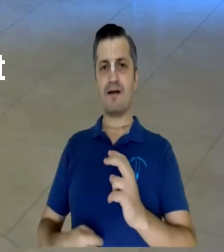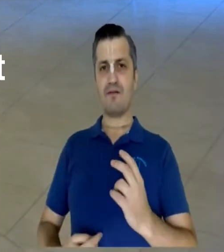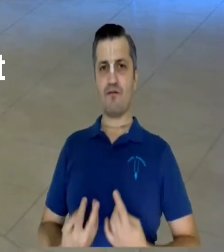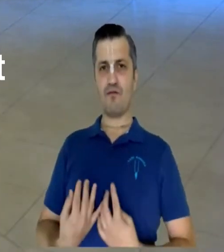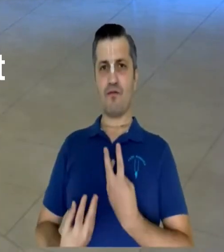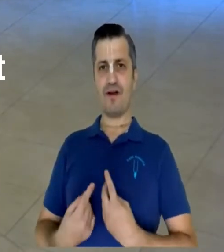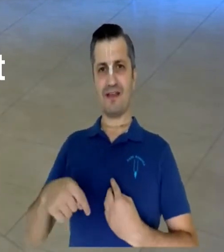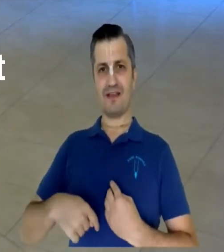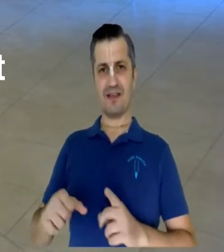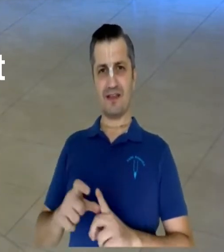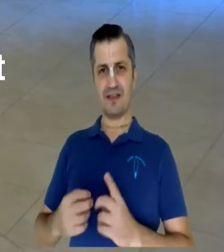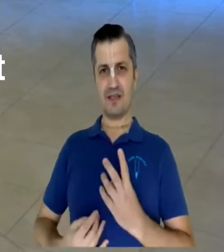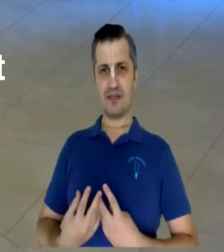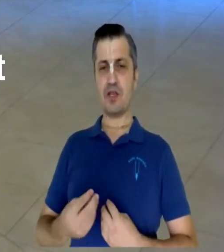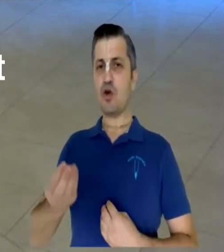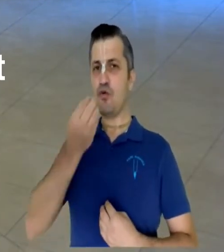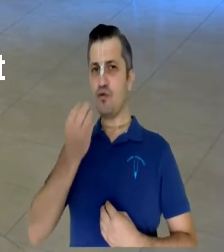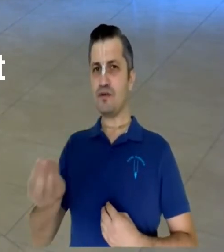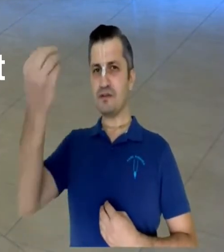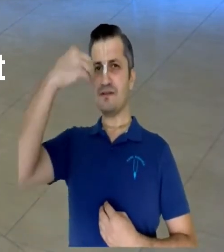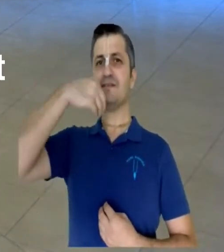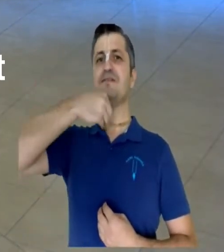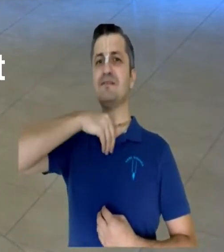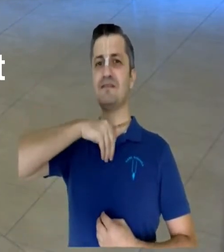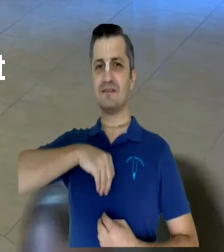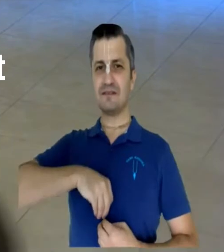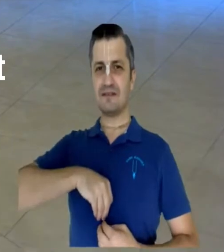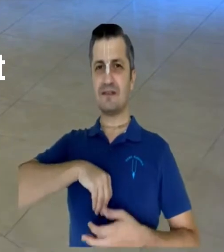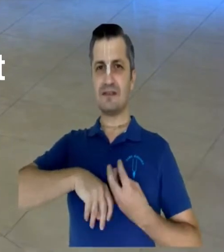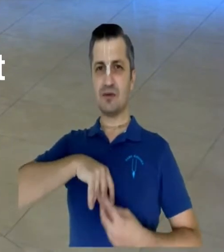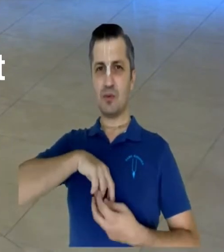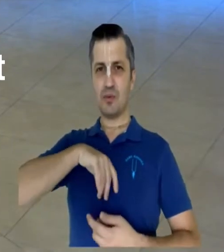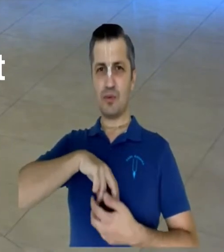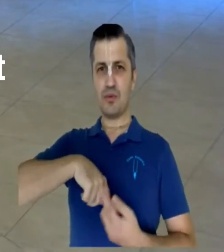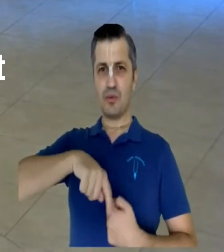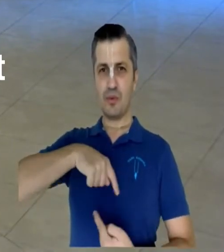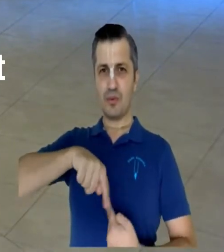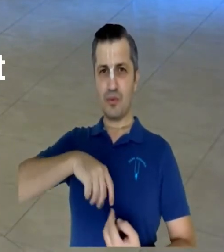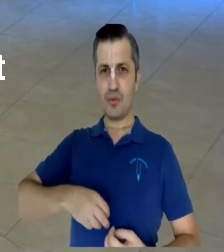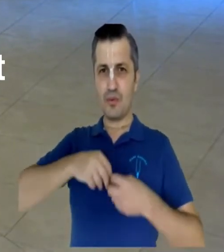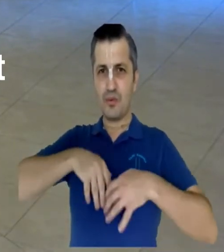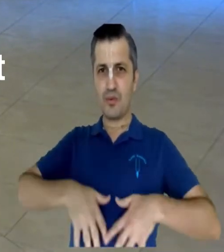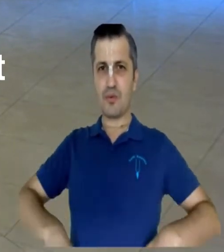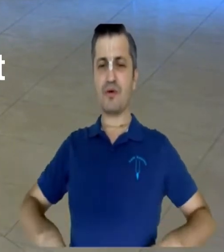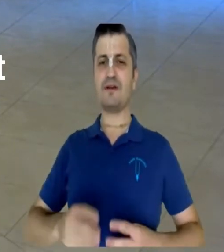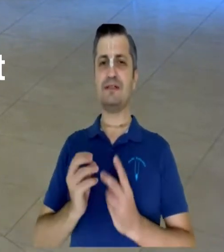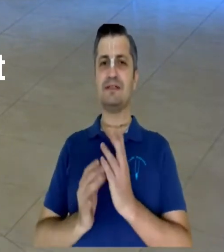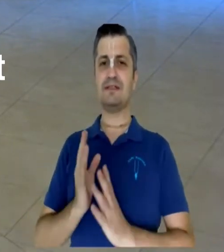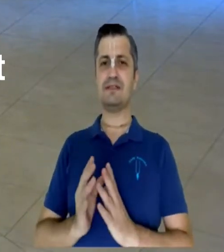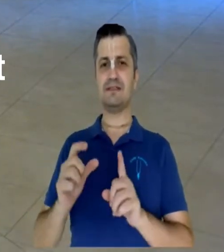all food, all kinds of foodstuff. Ayam Agnir Vishvanaro Yam Yo Yam